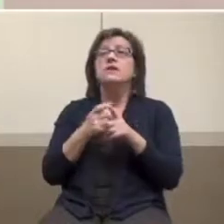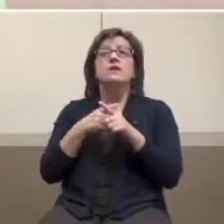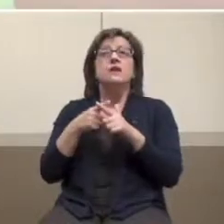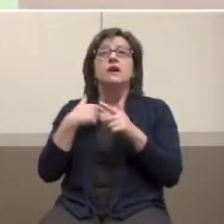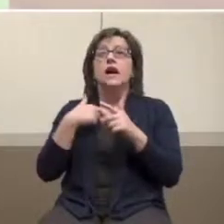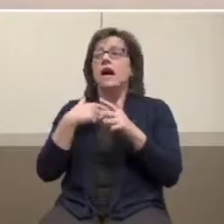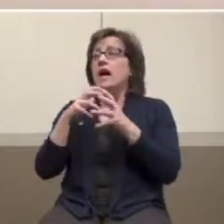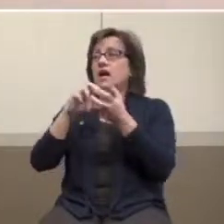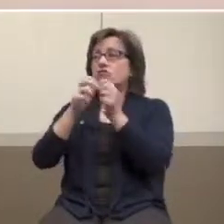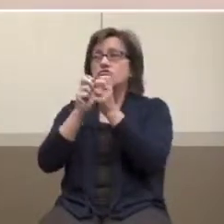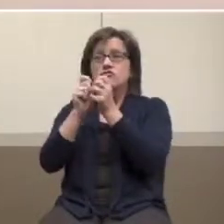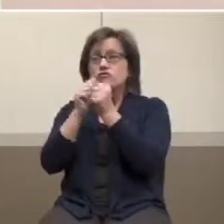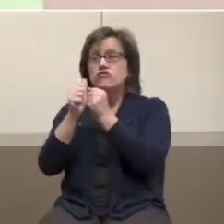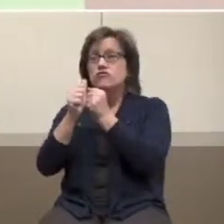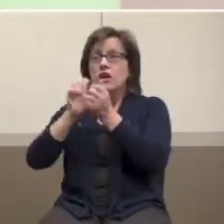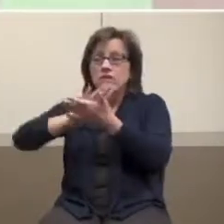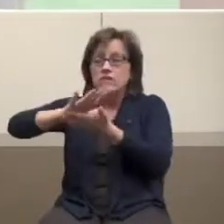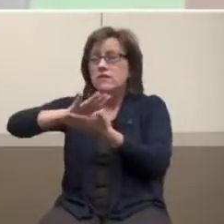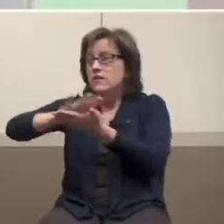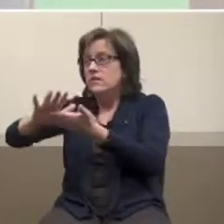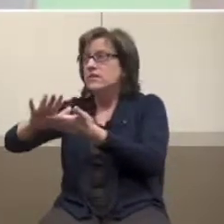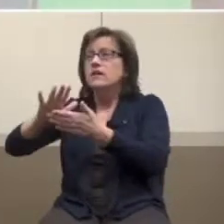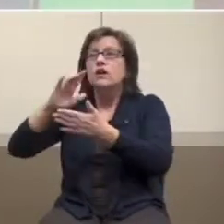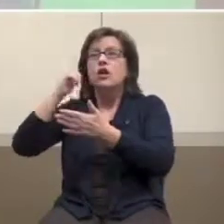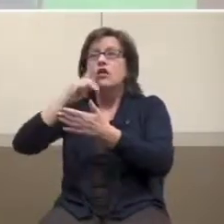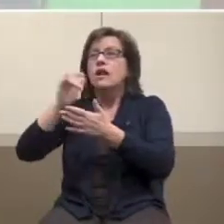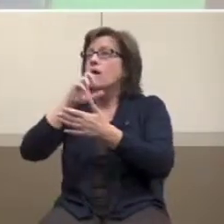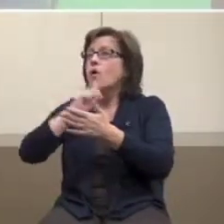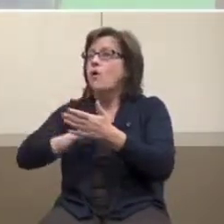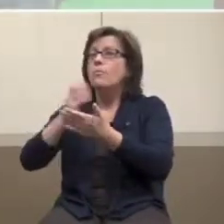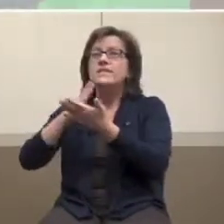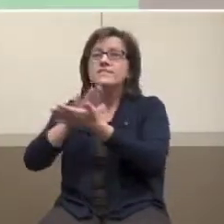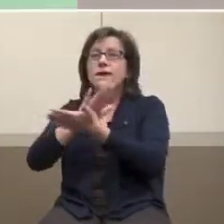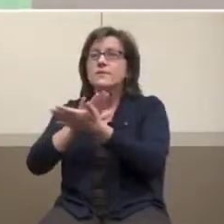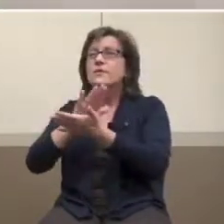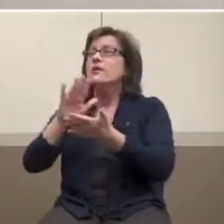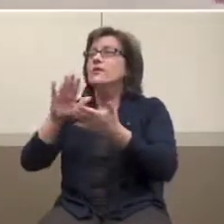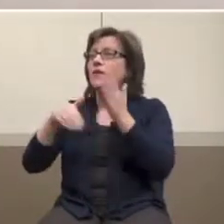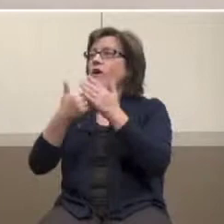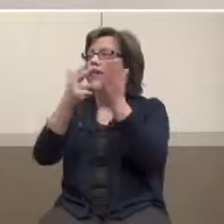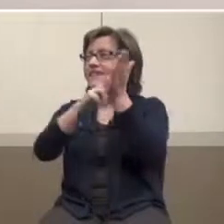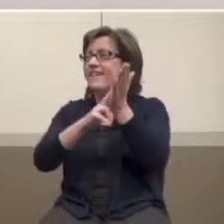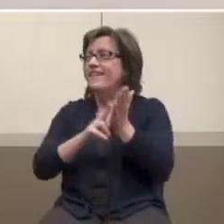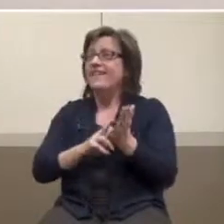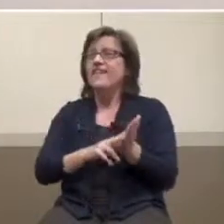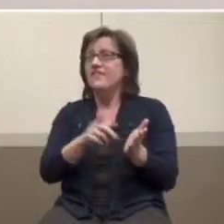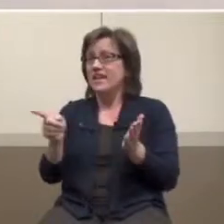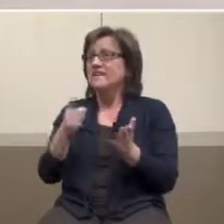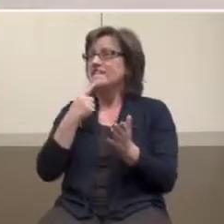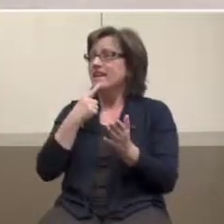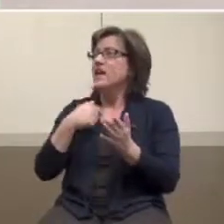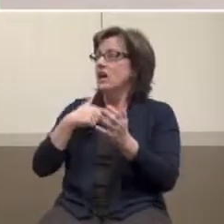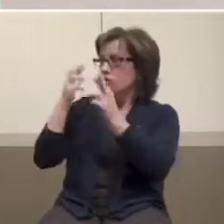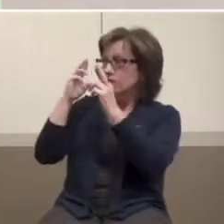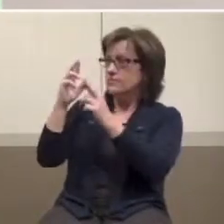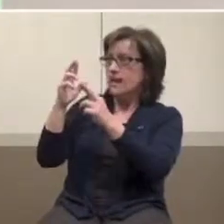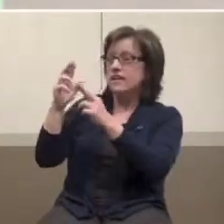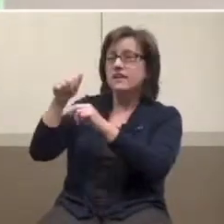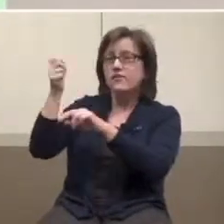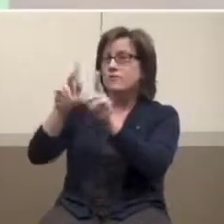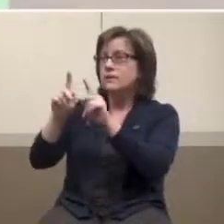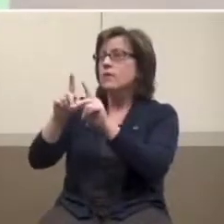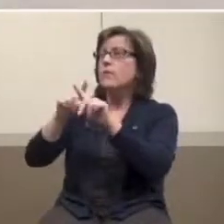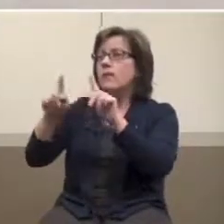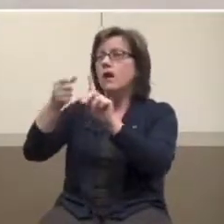so it looked like an old piece of paper, and then they all signed it. So not only did we just say we'll respect others, but we really specified what does that